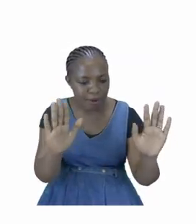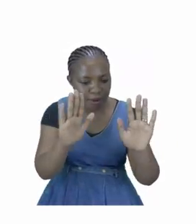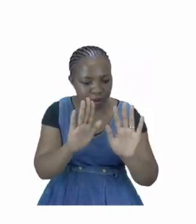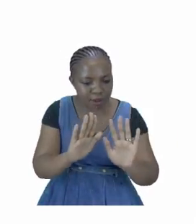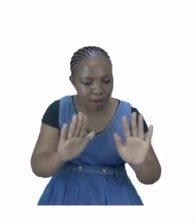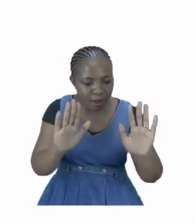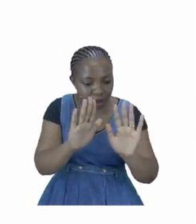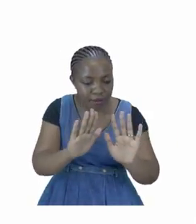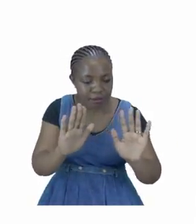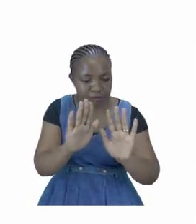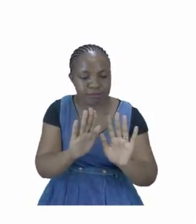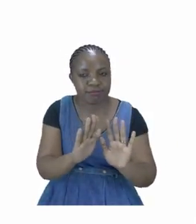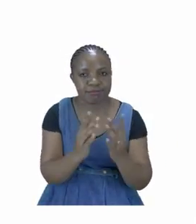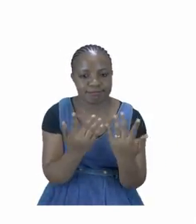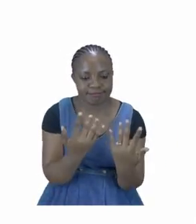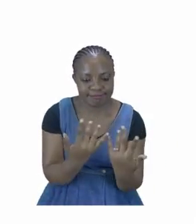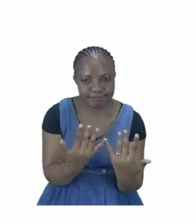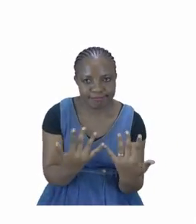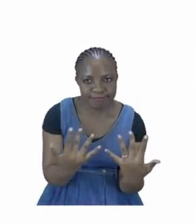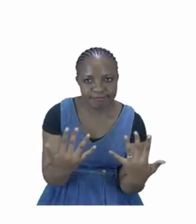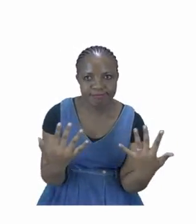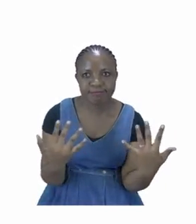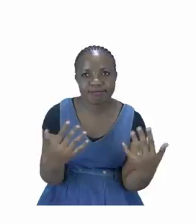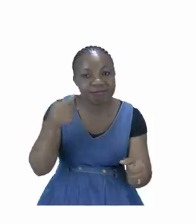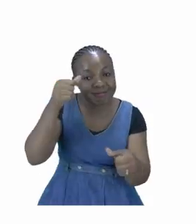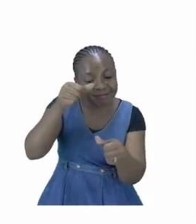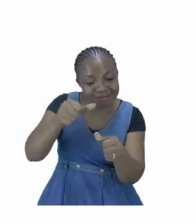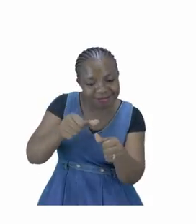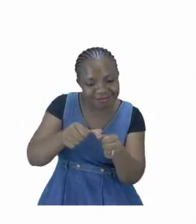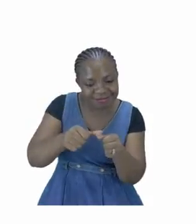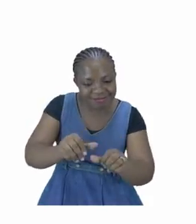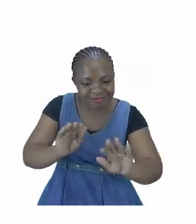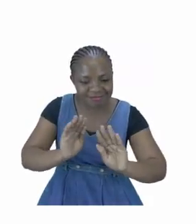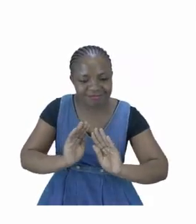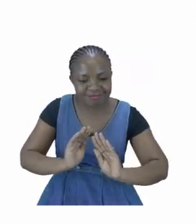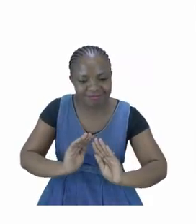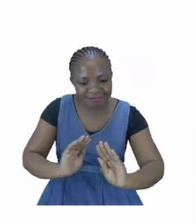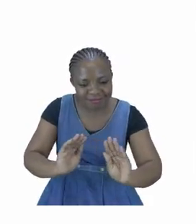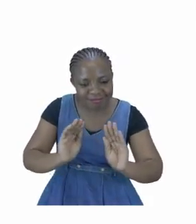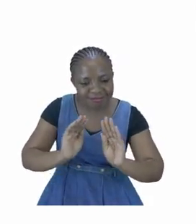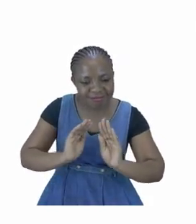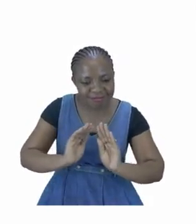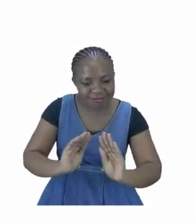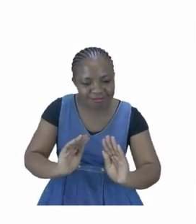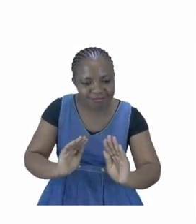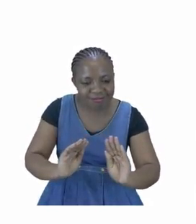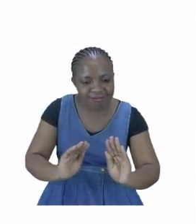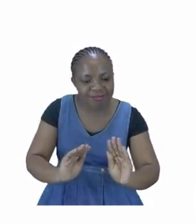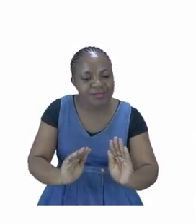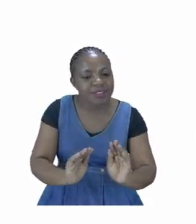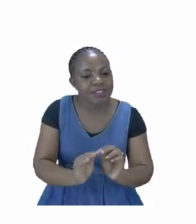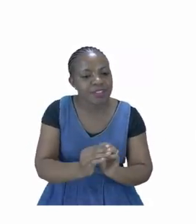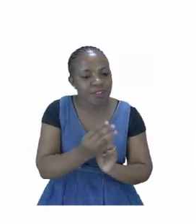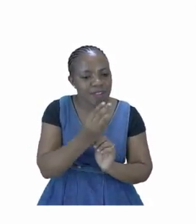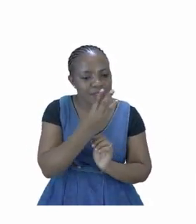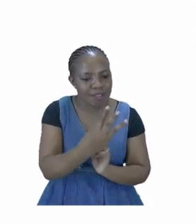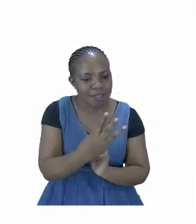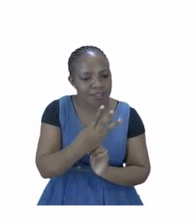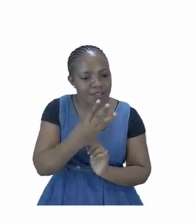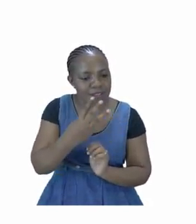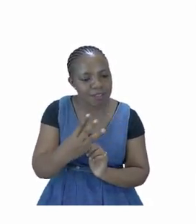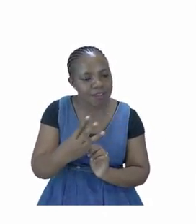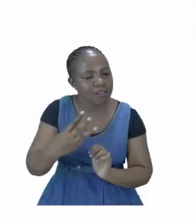children, I taught you how to count in threes. So we are going to do